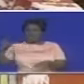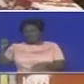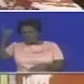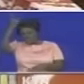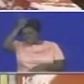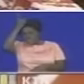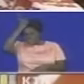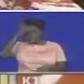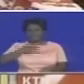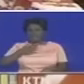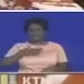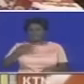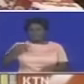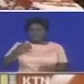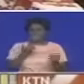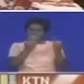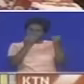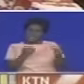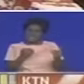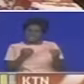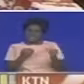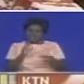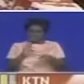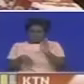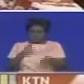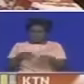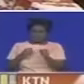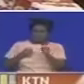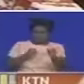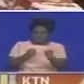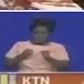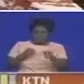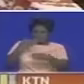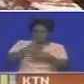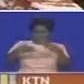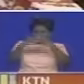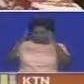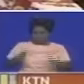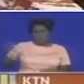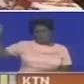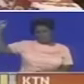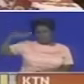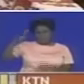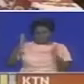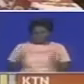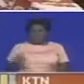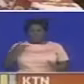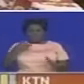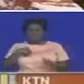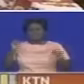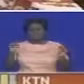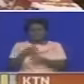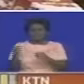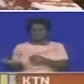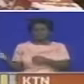village and I need a plumber, I need a technician, I need an electrician, I don't need to